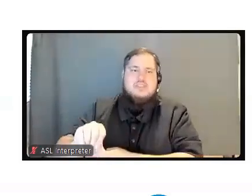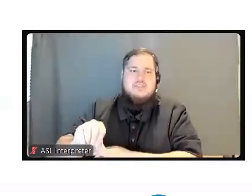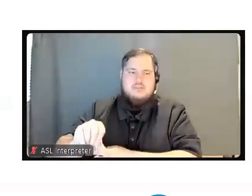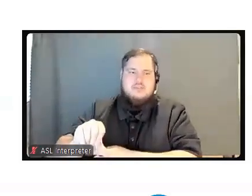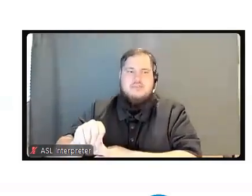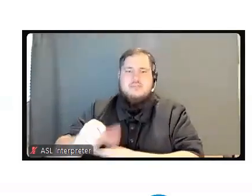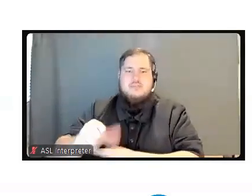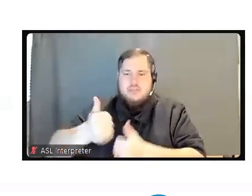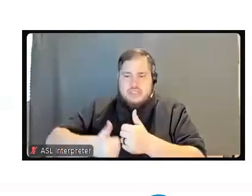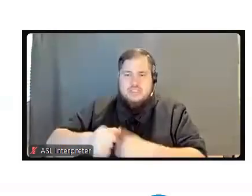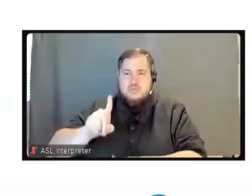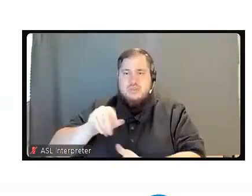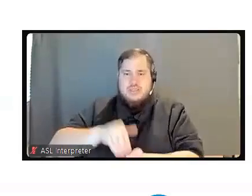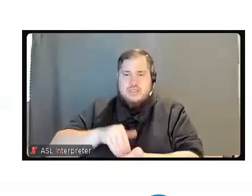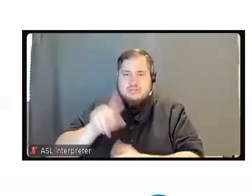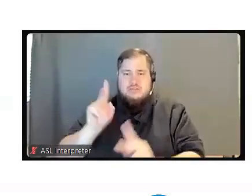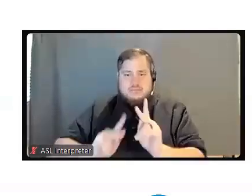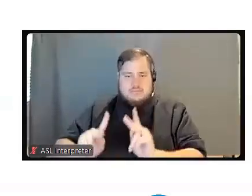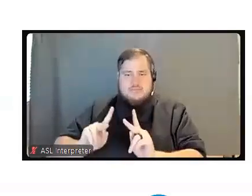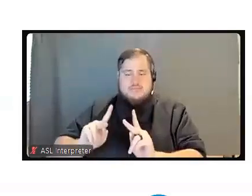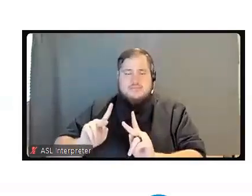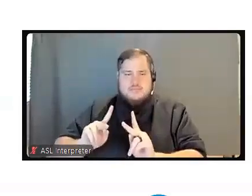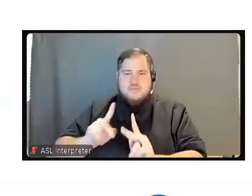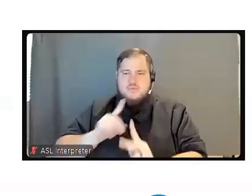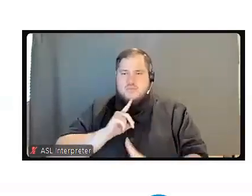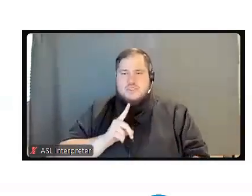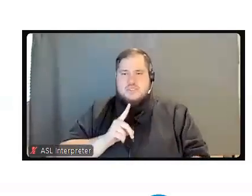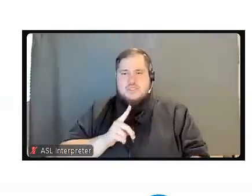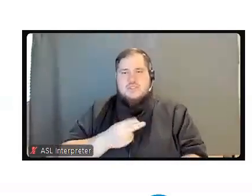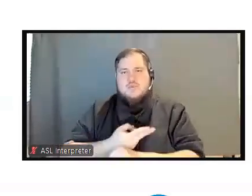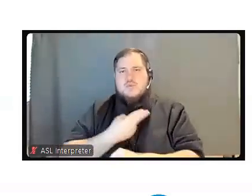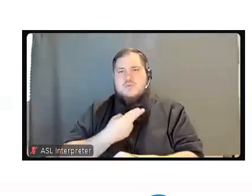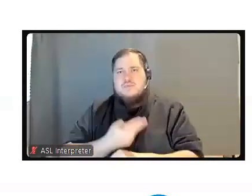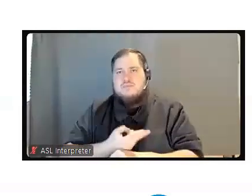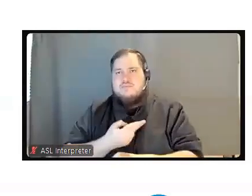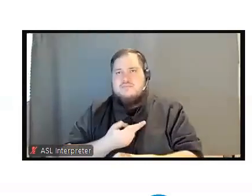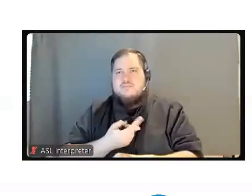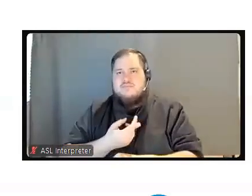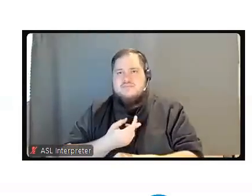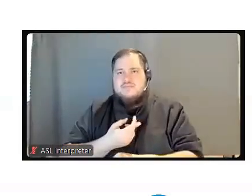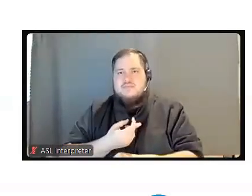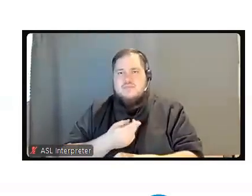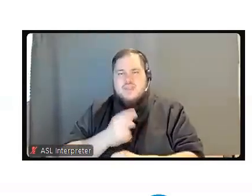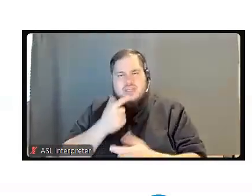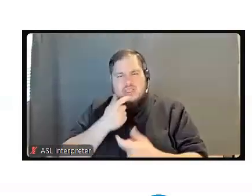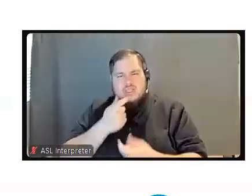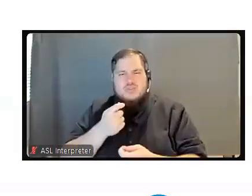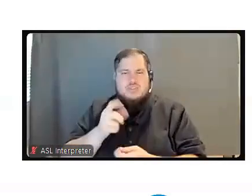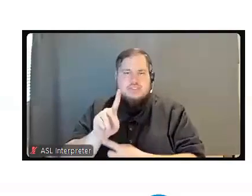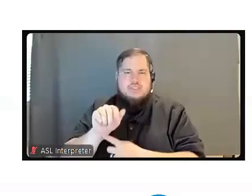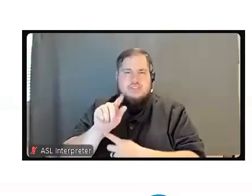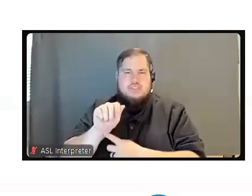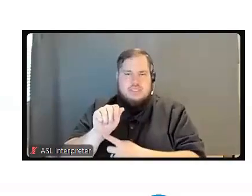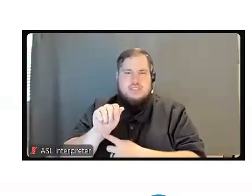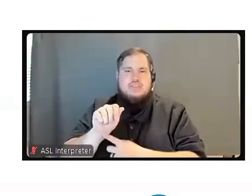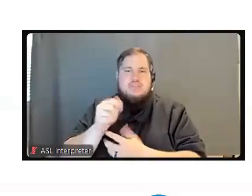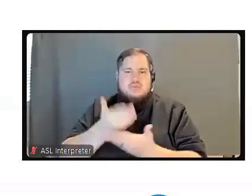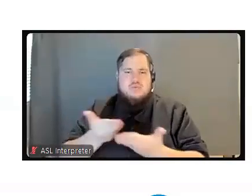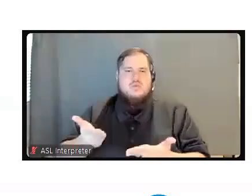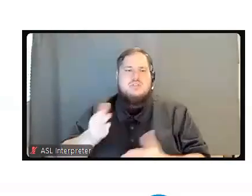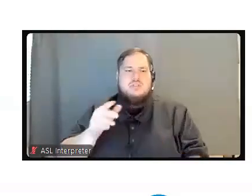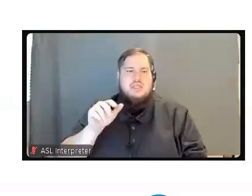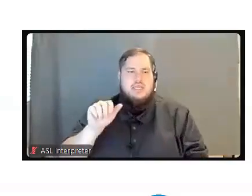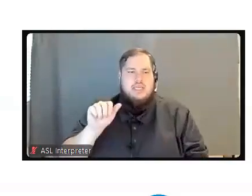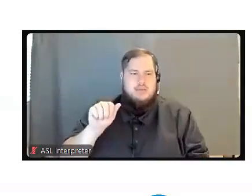1,000 people. This is actually leveraging a very interesting data source called APCD. This is